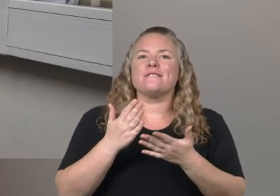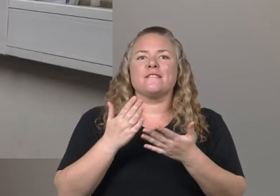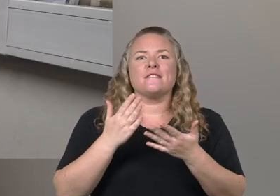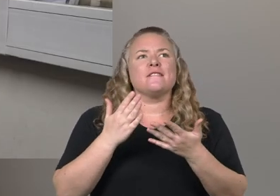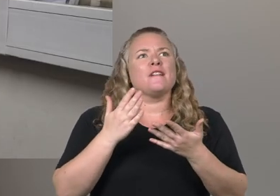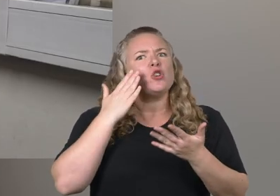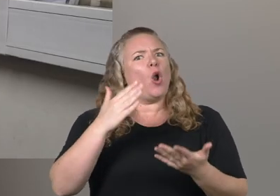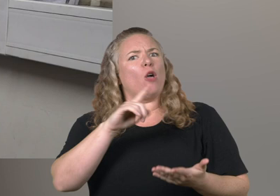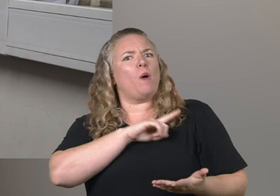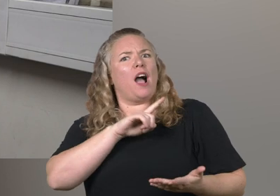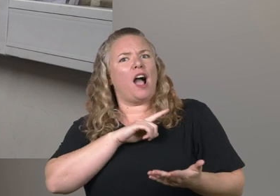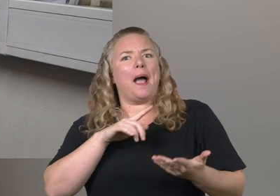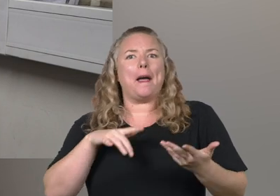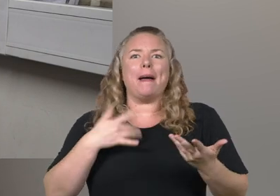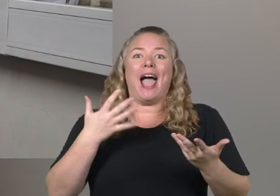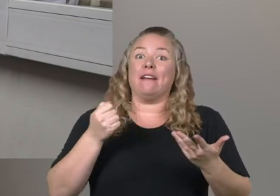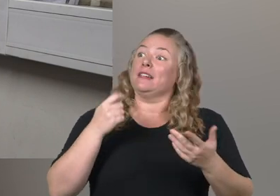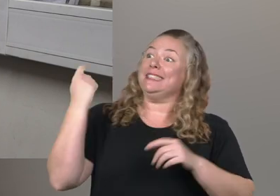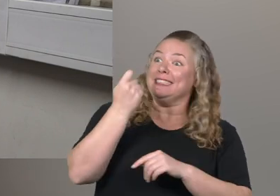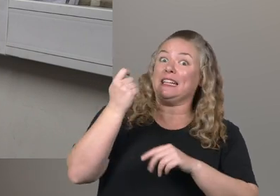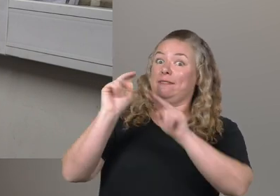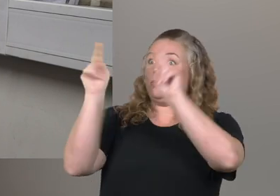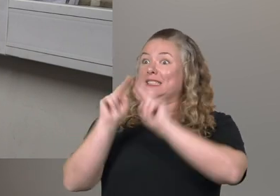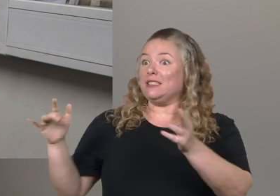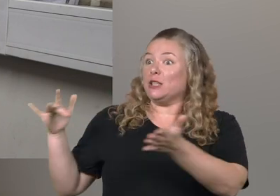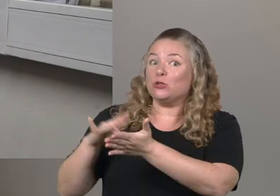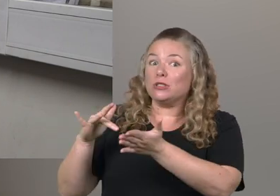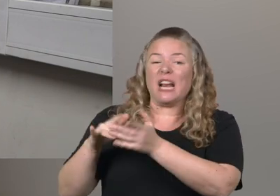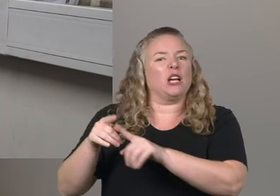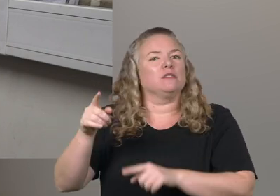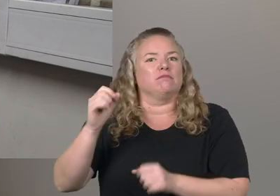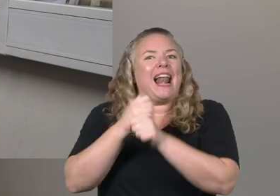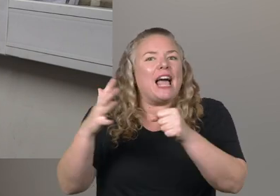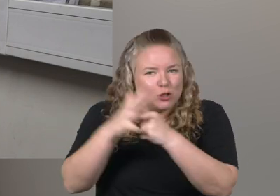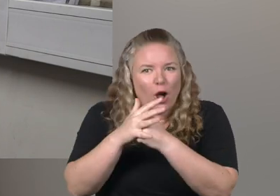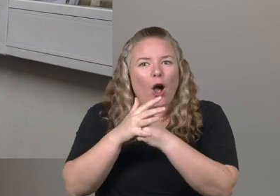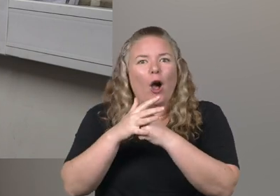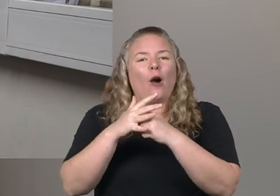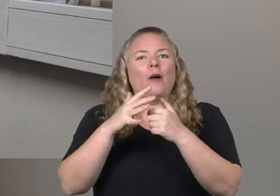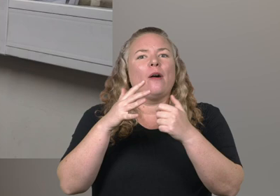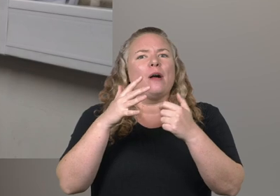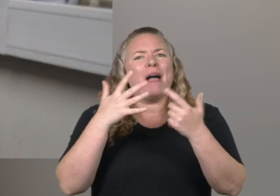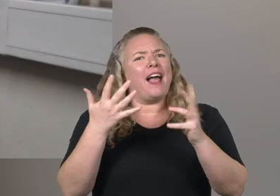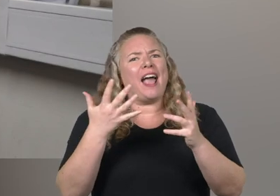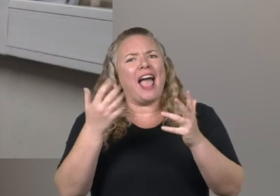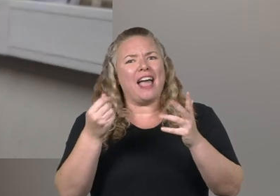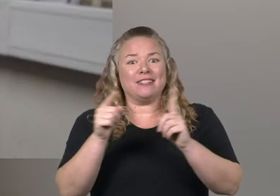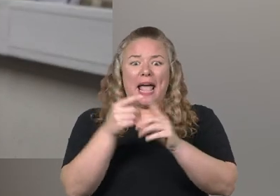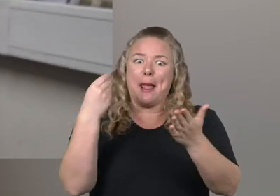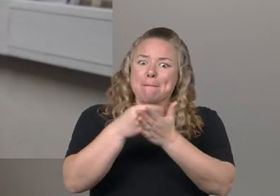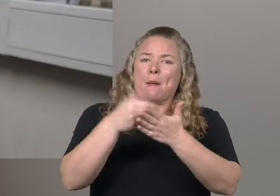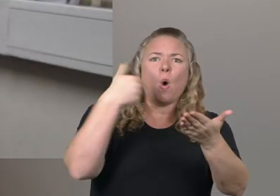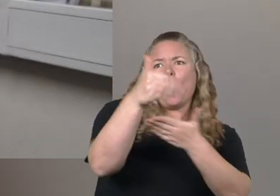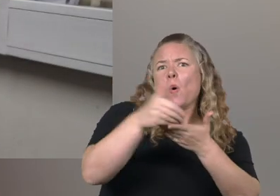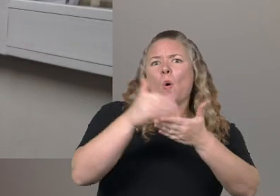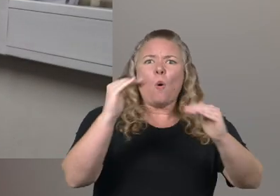the reasons are, but even, you know, successful international art cities like Glasgow, you know, it's not a very, not in the